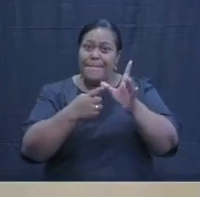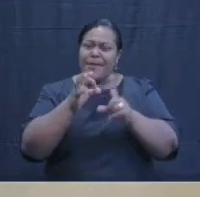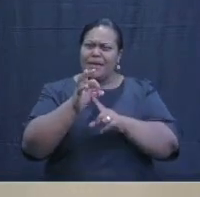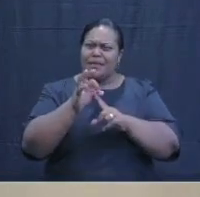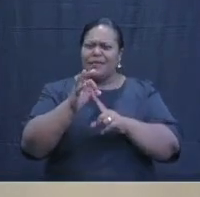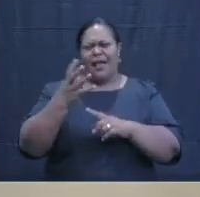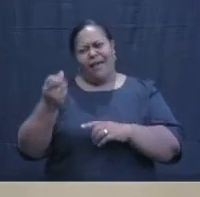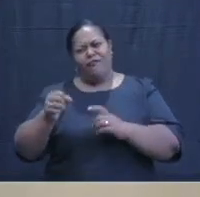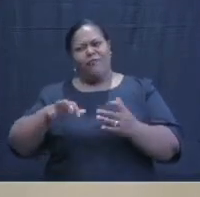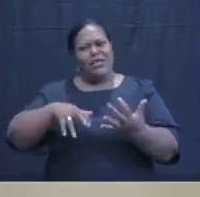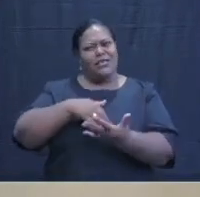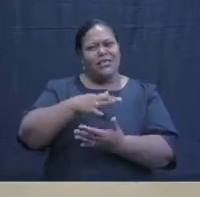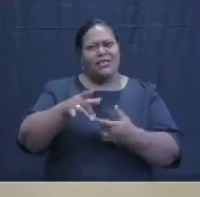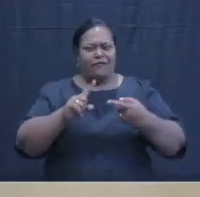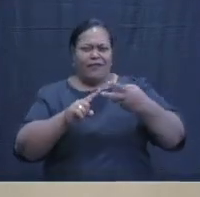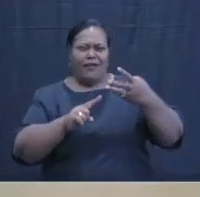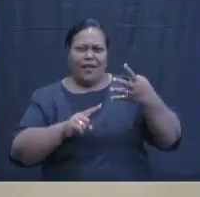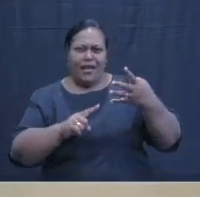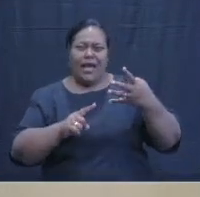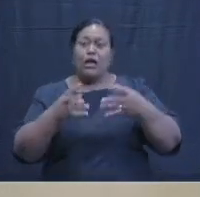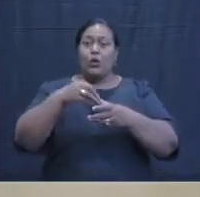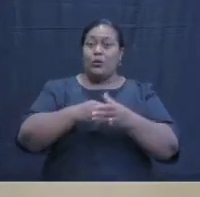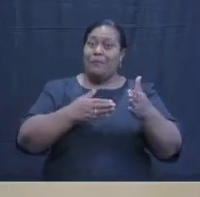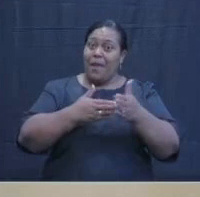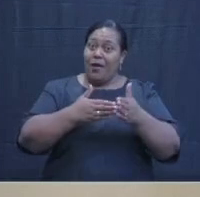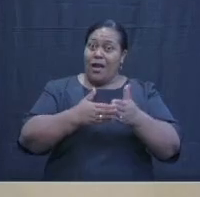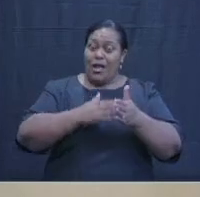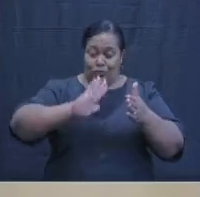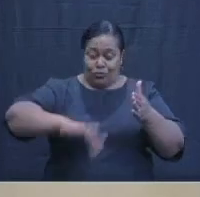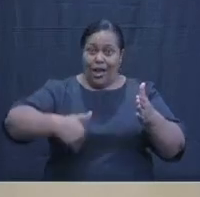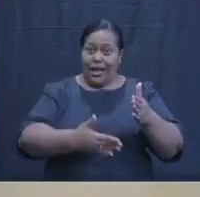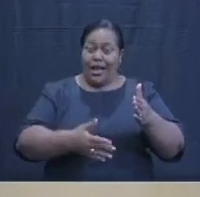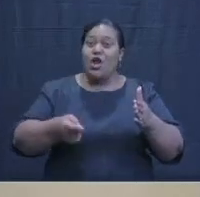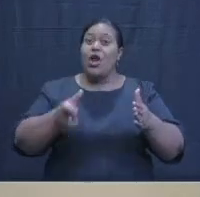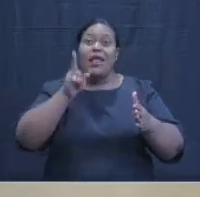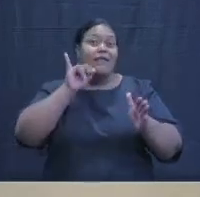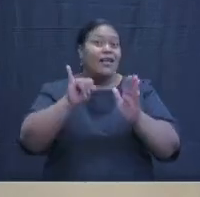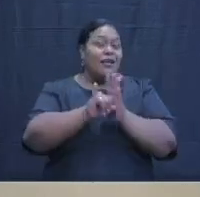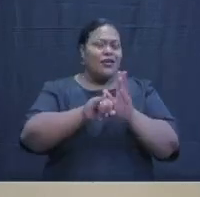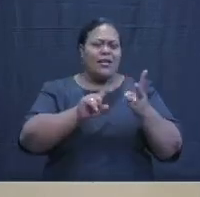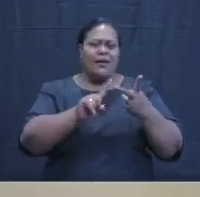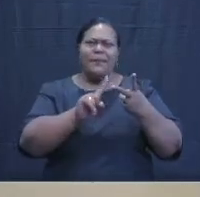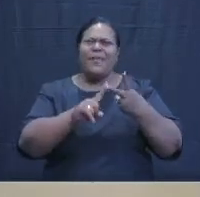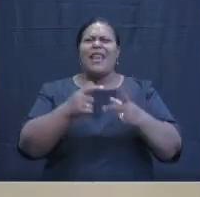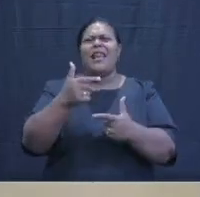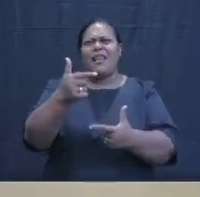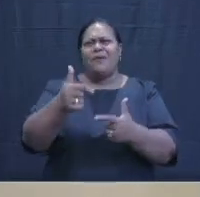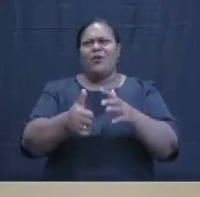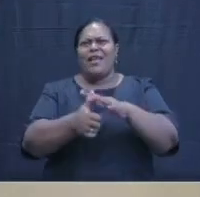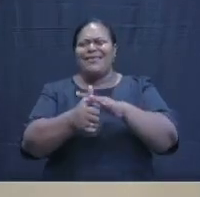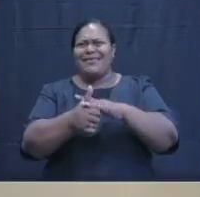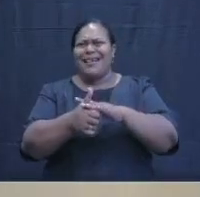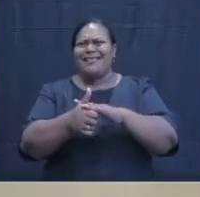of elements. It includes barriers to screening and early detection, limitations in